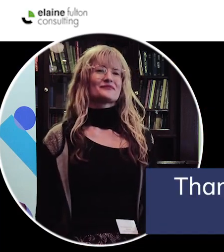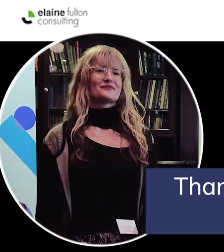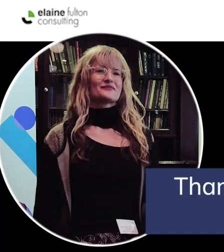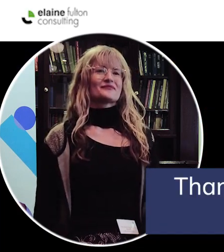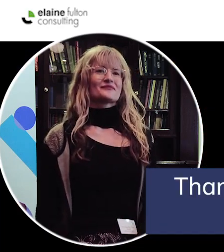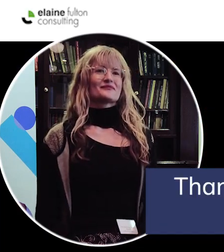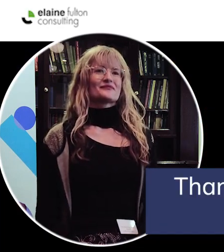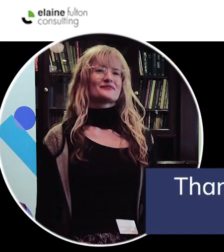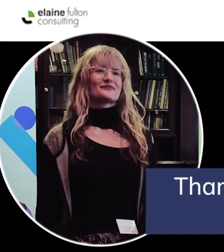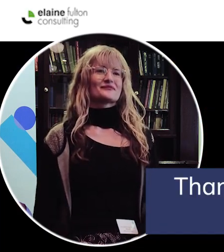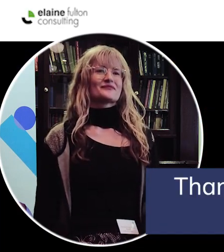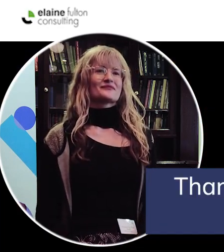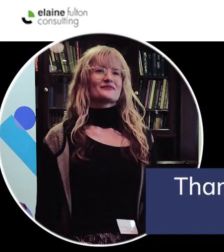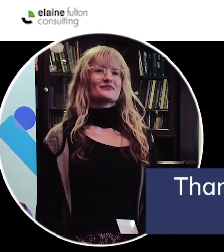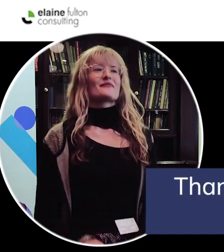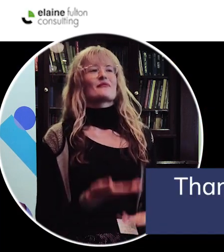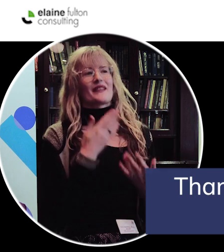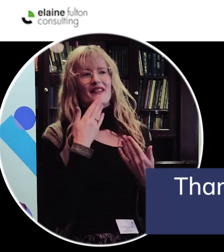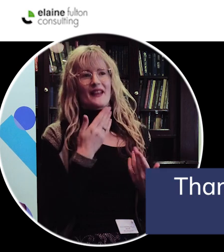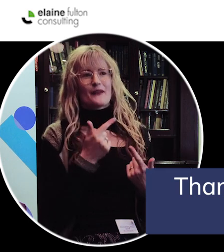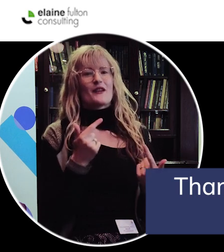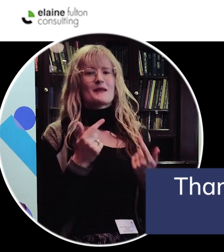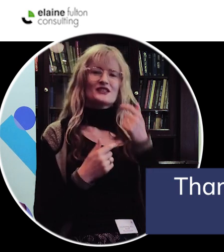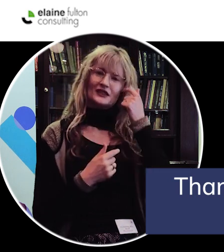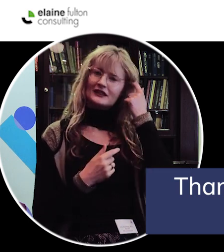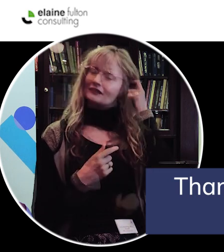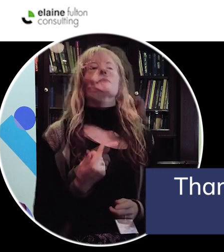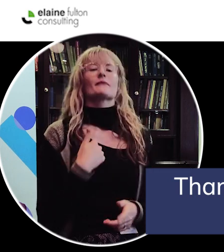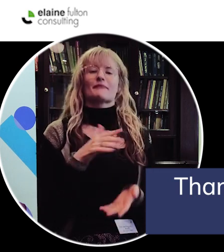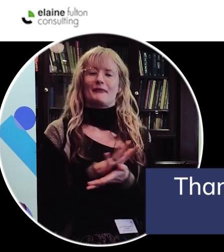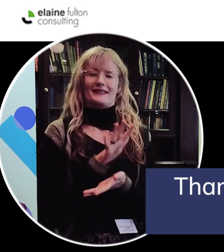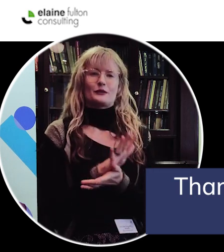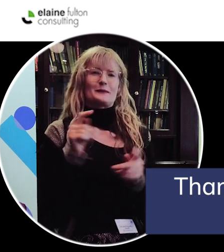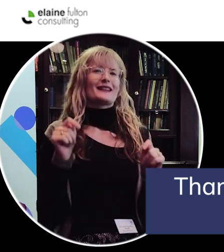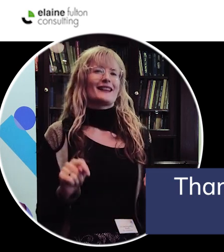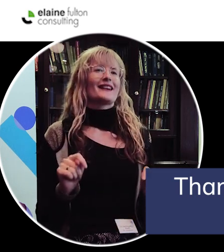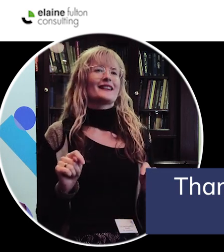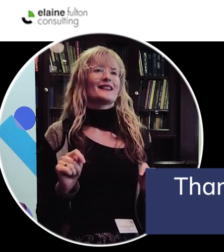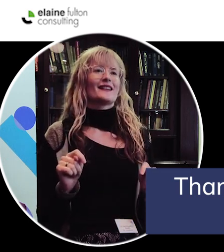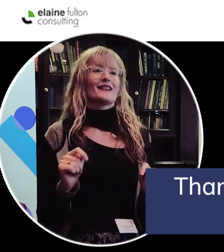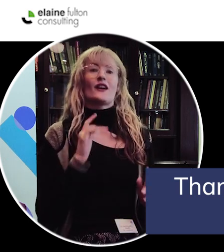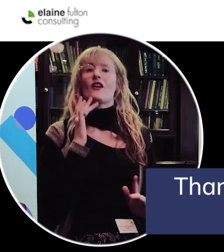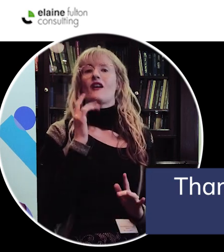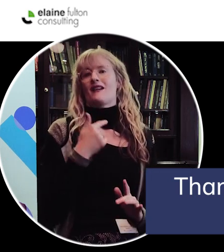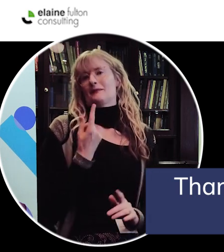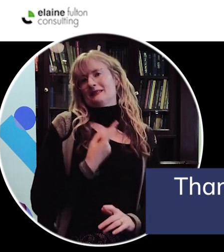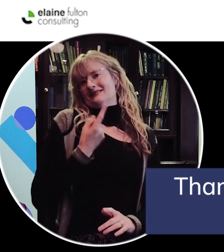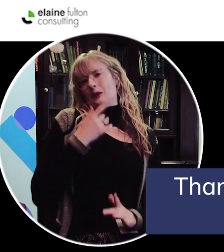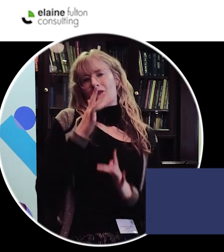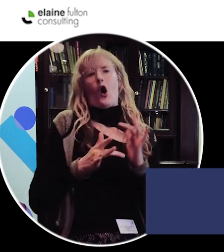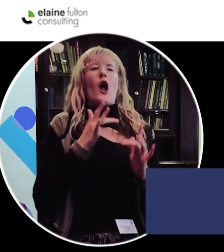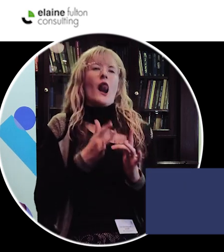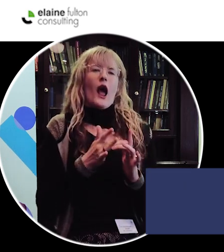Thanks very much, Jane. And I'm just so pleased to be here. If only online, as Jane explains